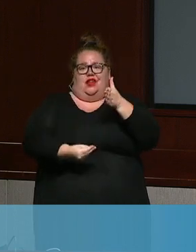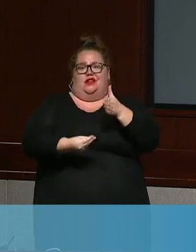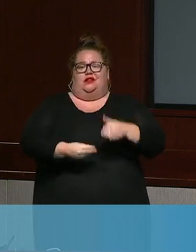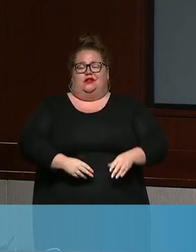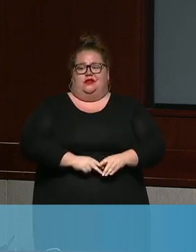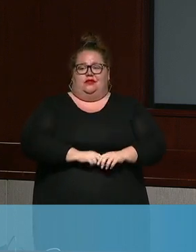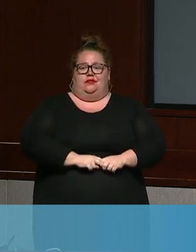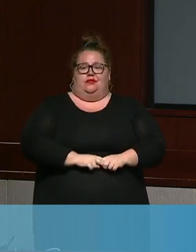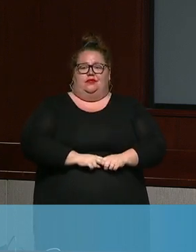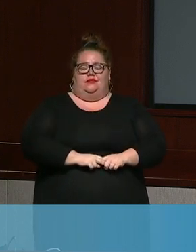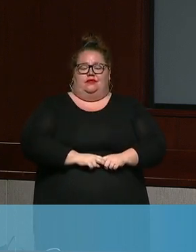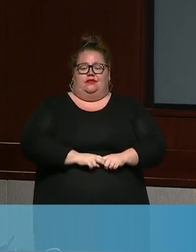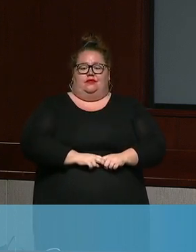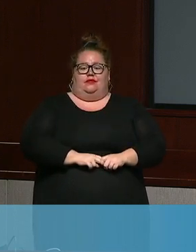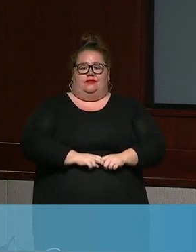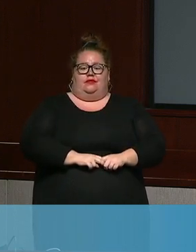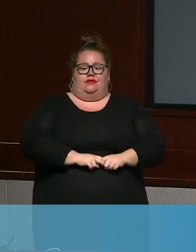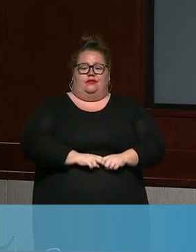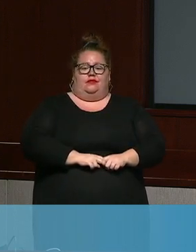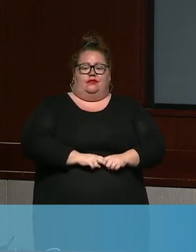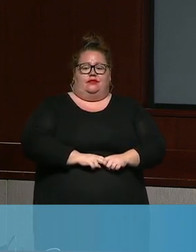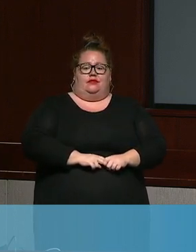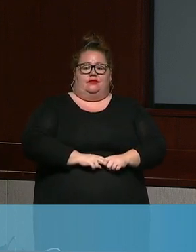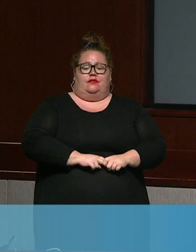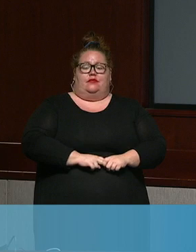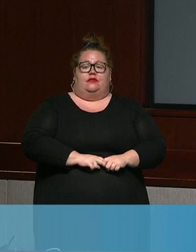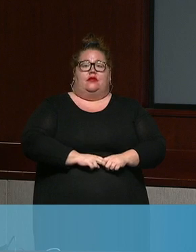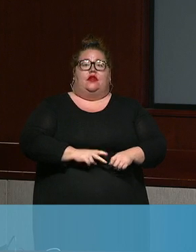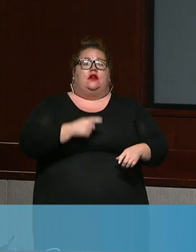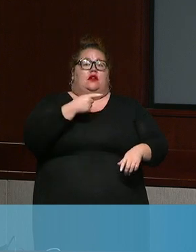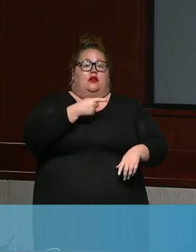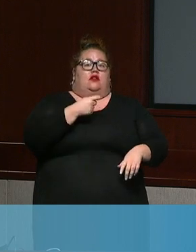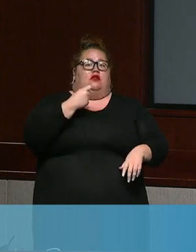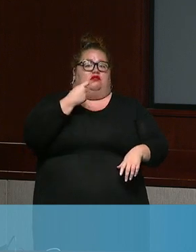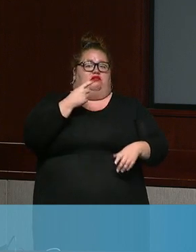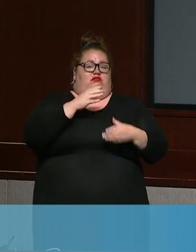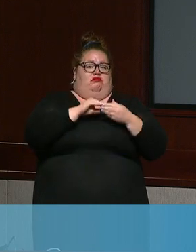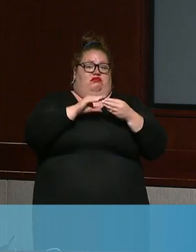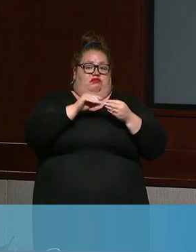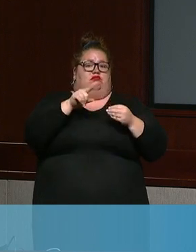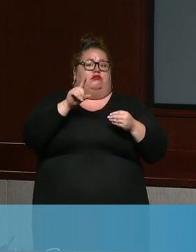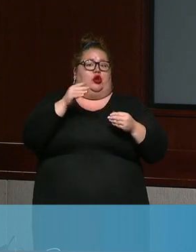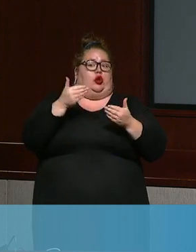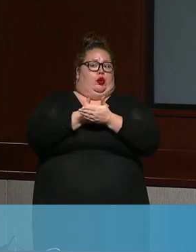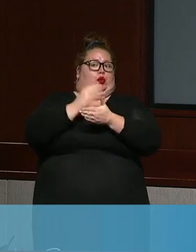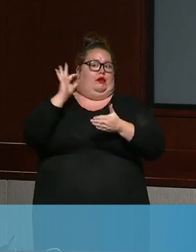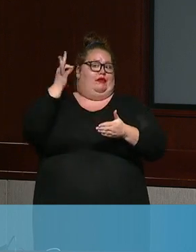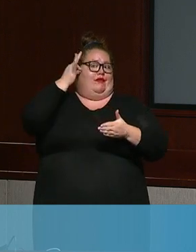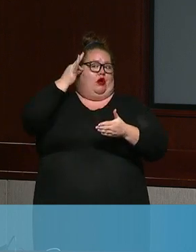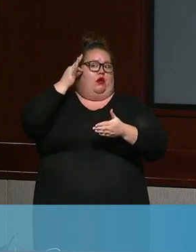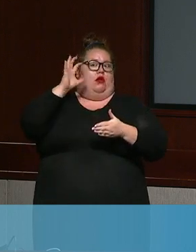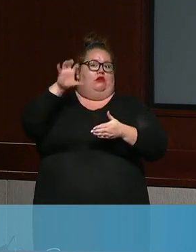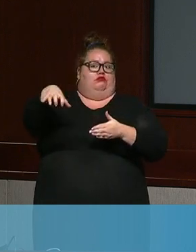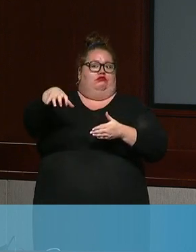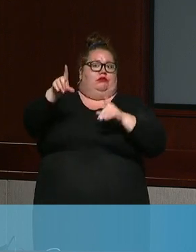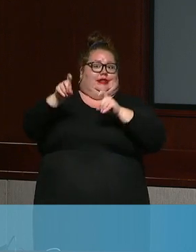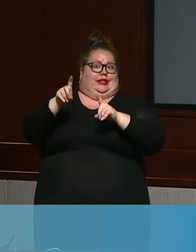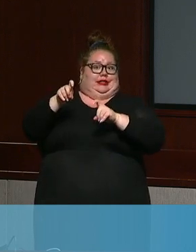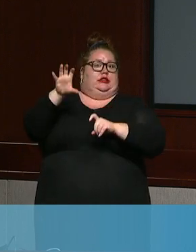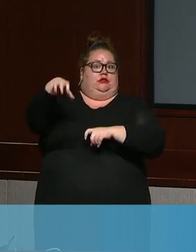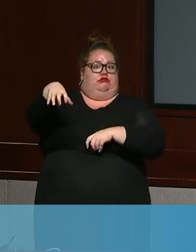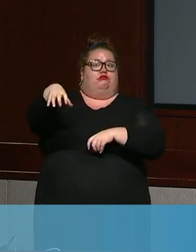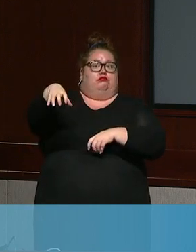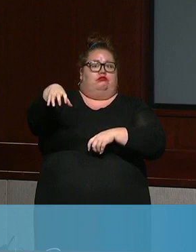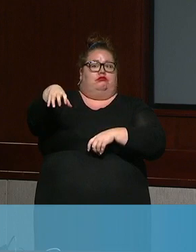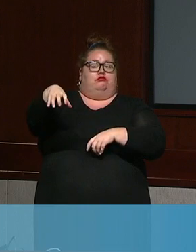Megan mentioned the new federal testing site. I just want to acknowledge that that site is made possible